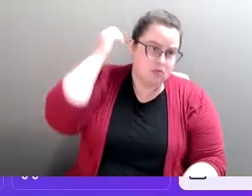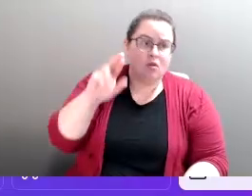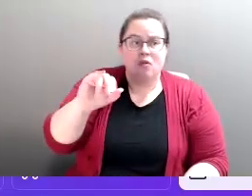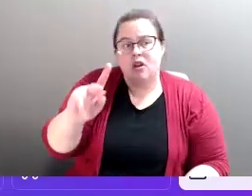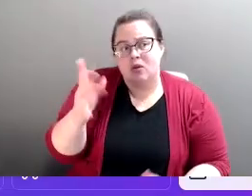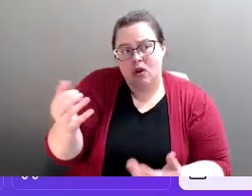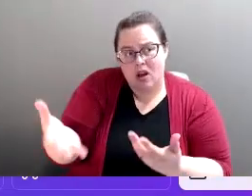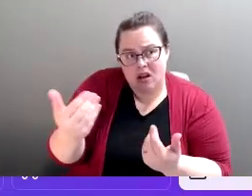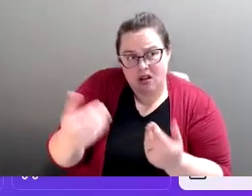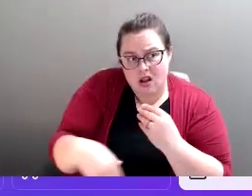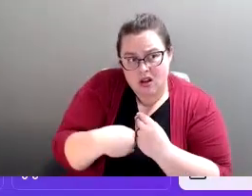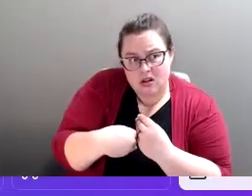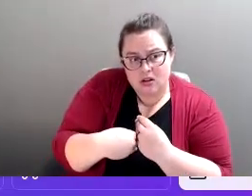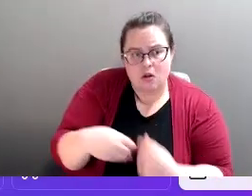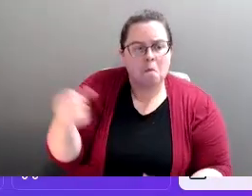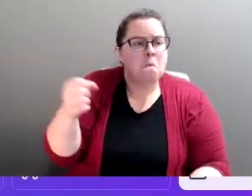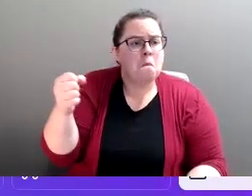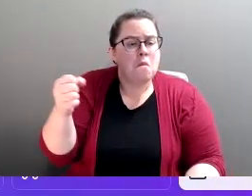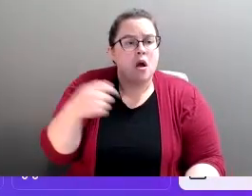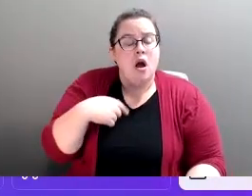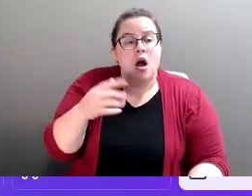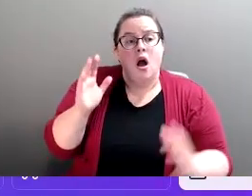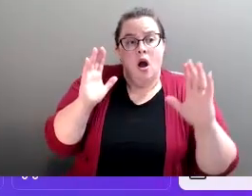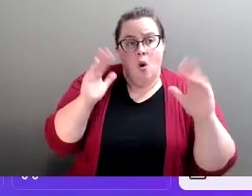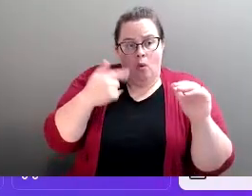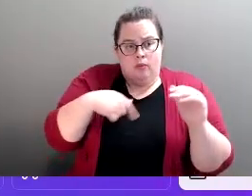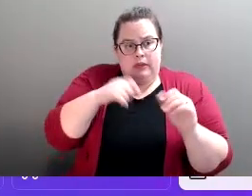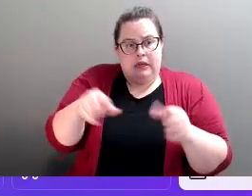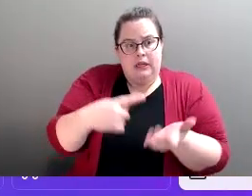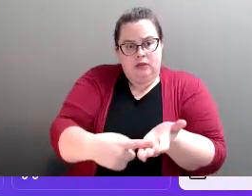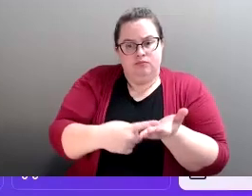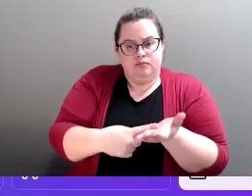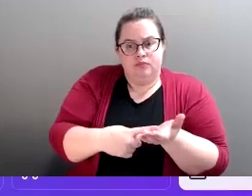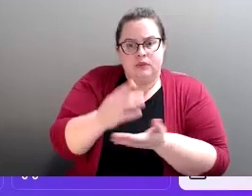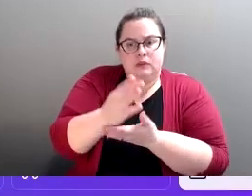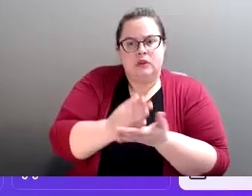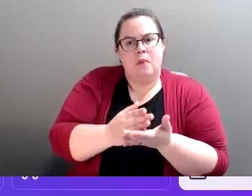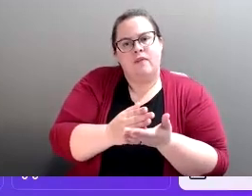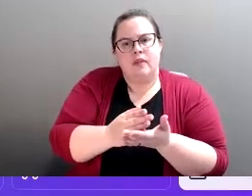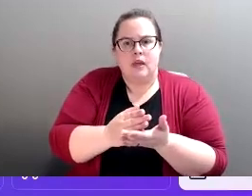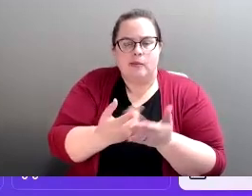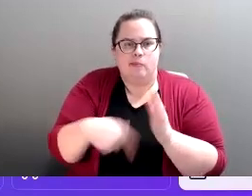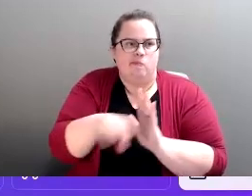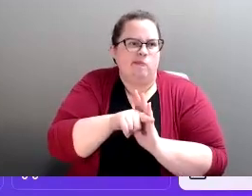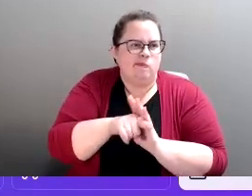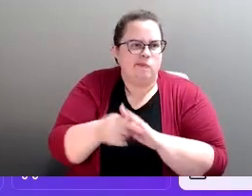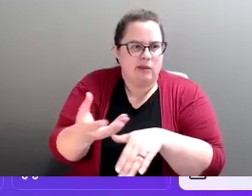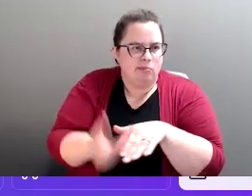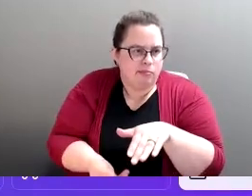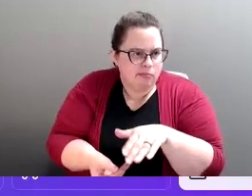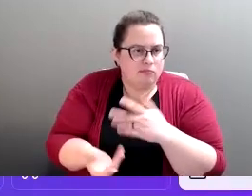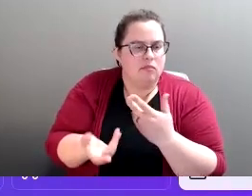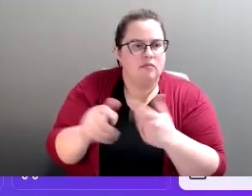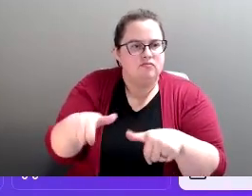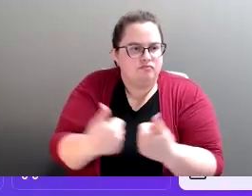that? yeah, and I hope that we can, kind of talk about some of the pitfalls, some of the challenges, as well as we